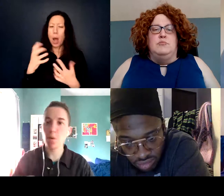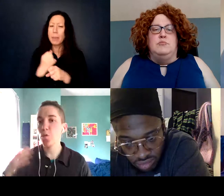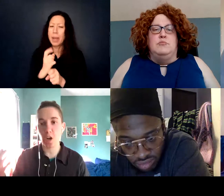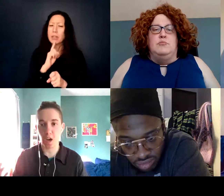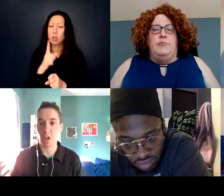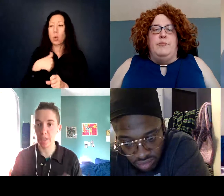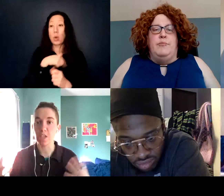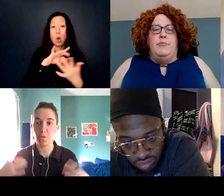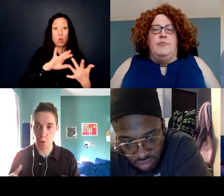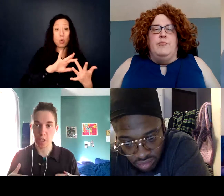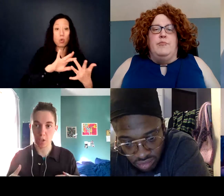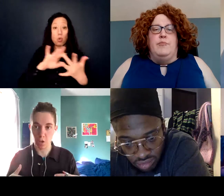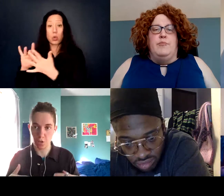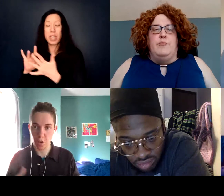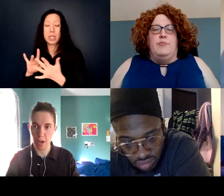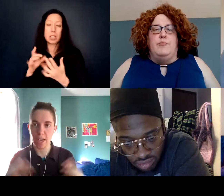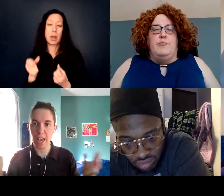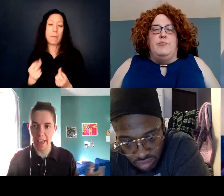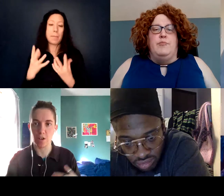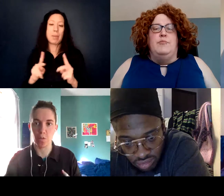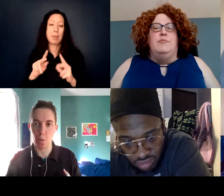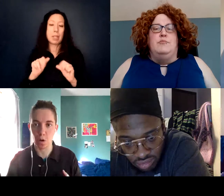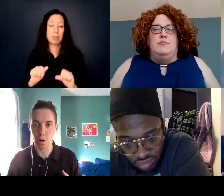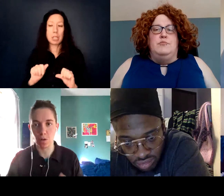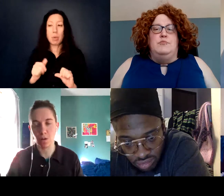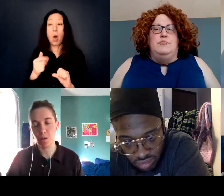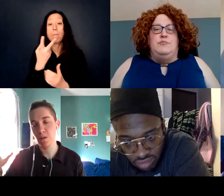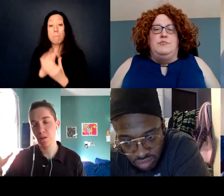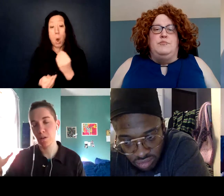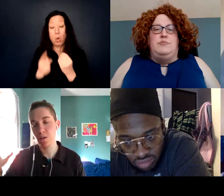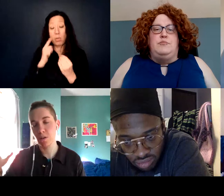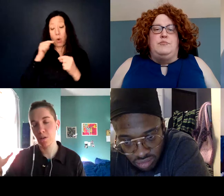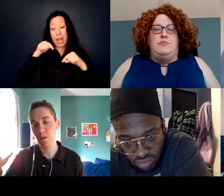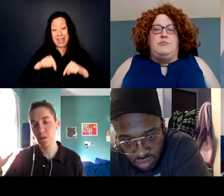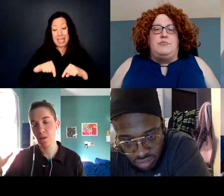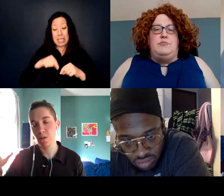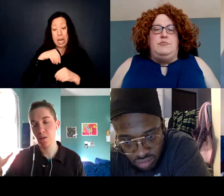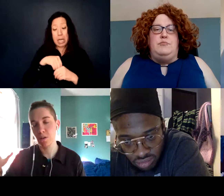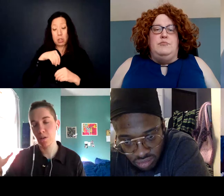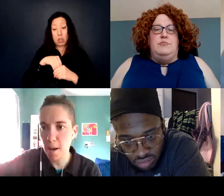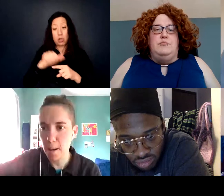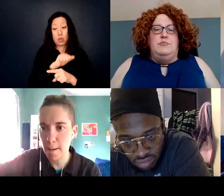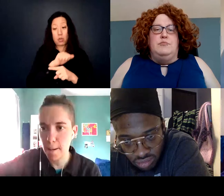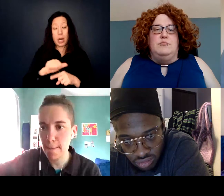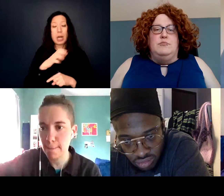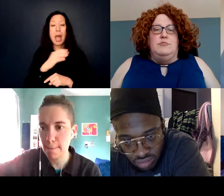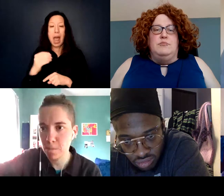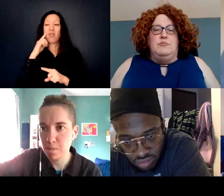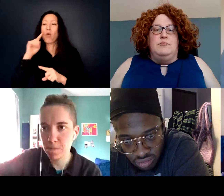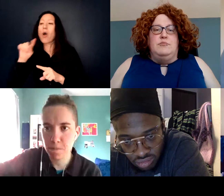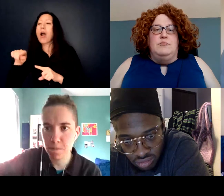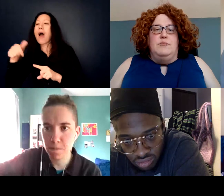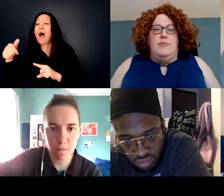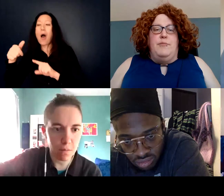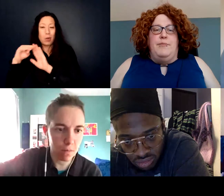possible, both for an ongoing list for this internal training and for this connection asked to make.